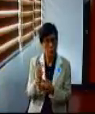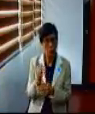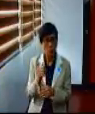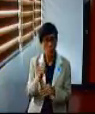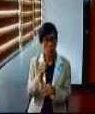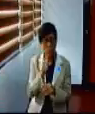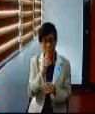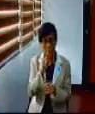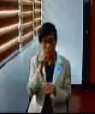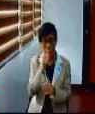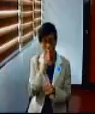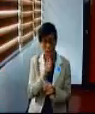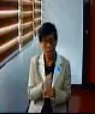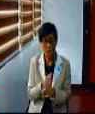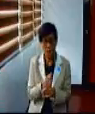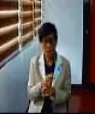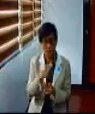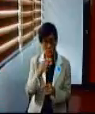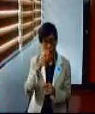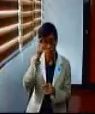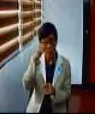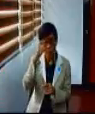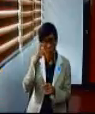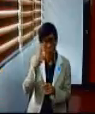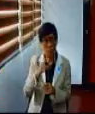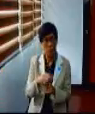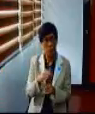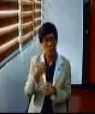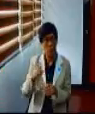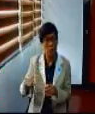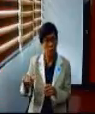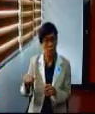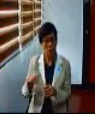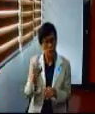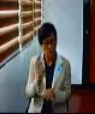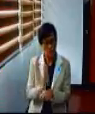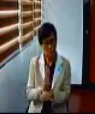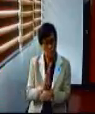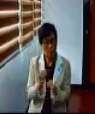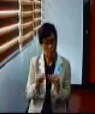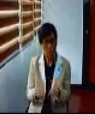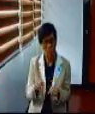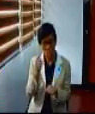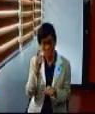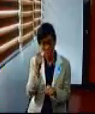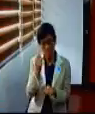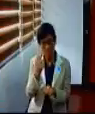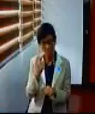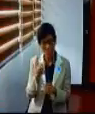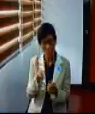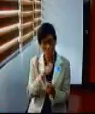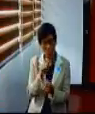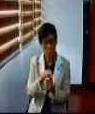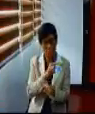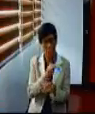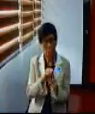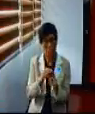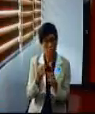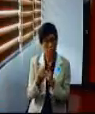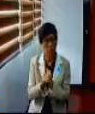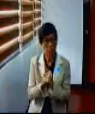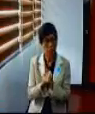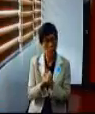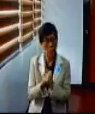due diligence that any enterprise can understand the exact nature of its role and